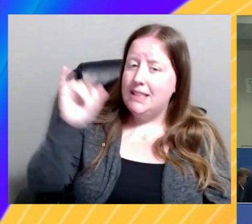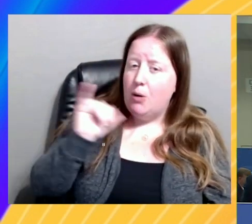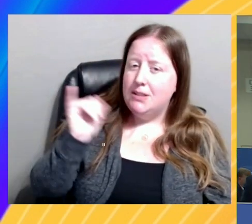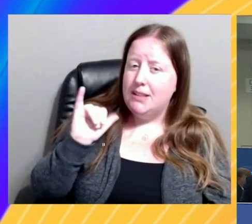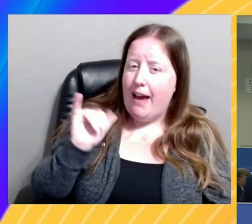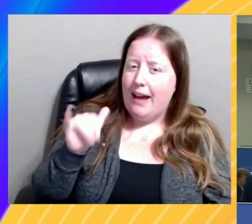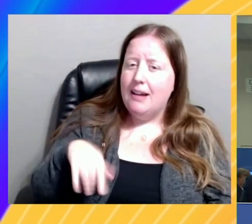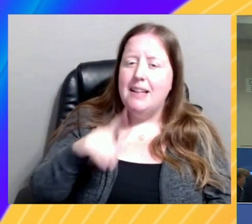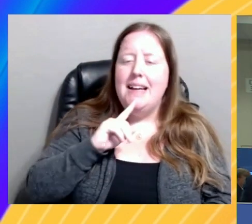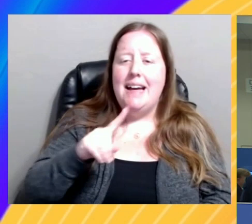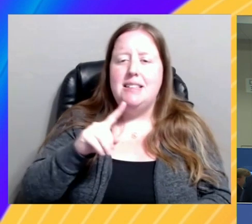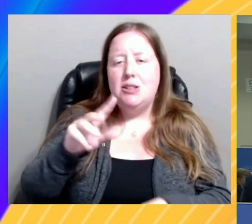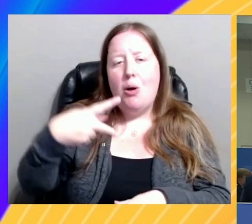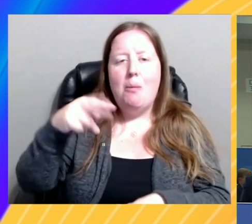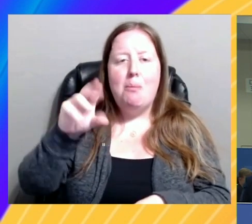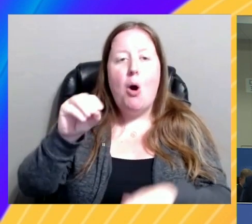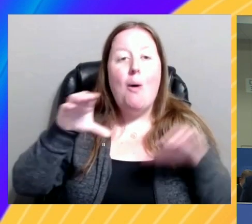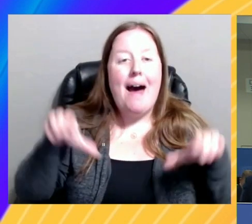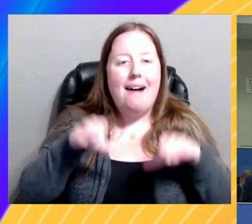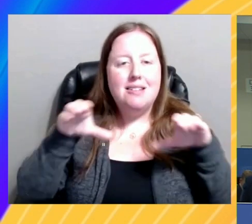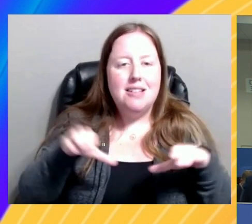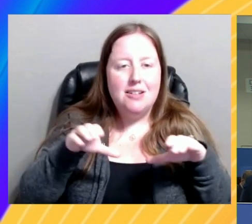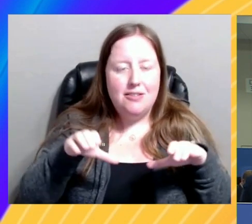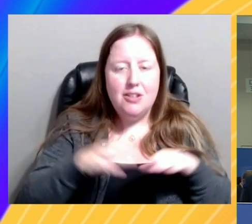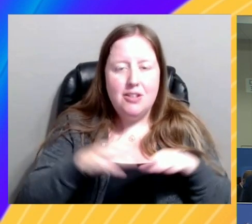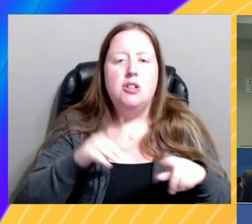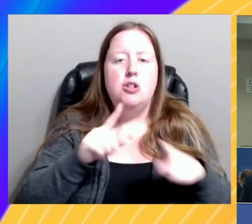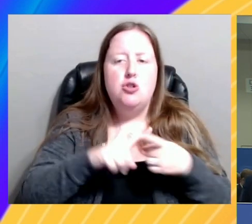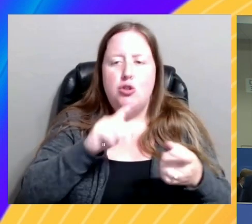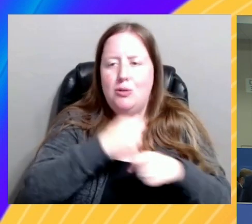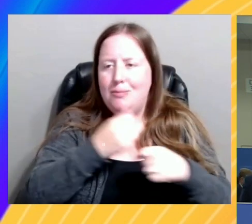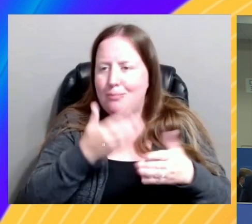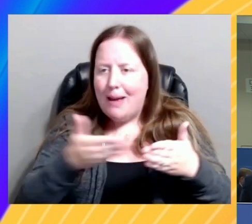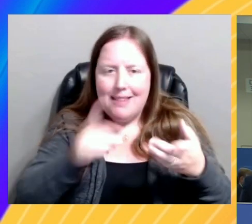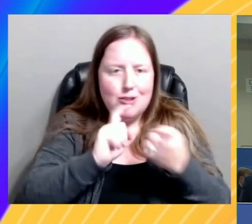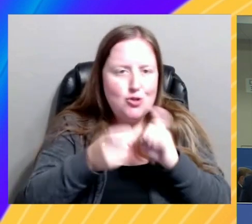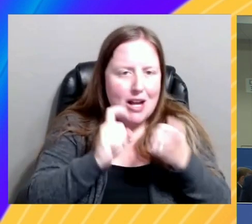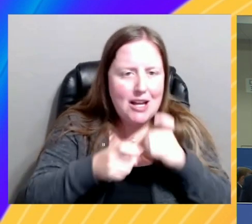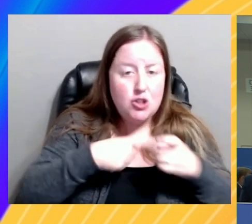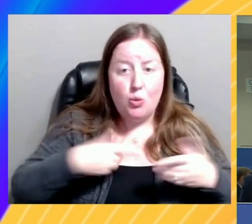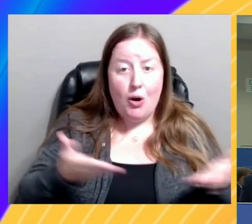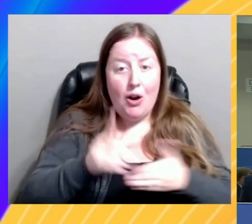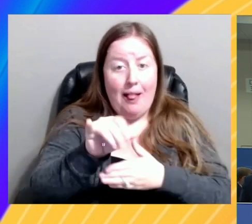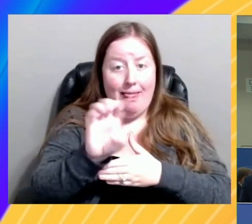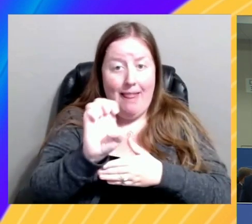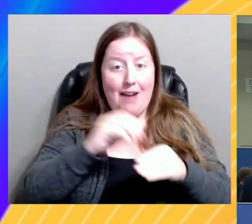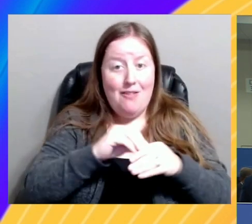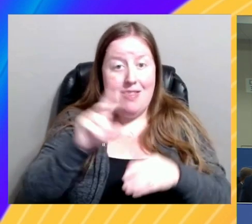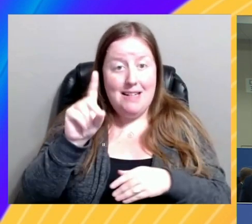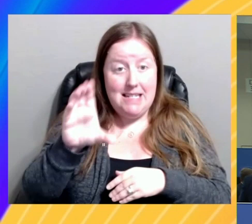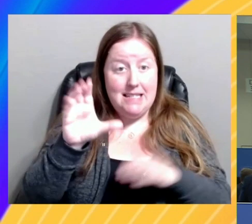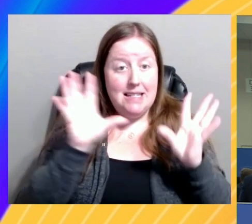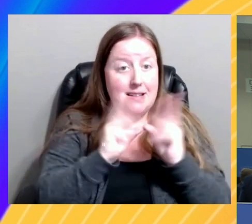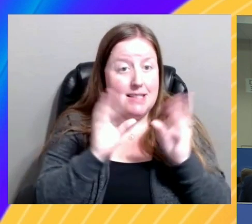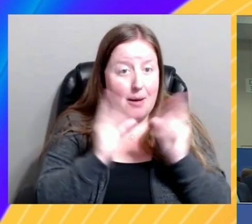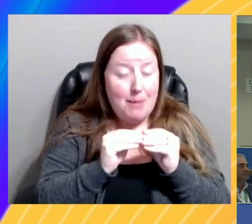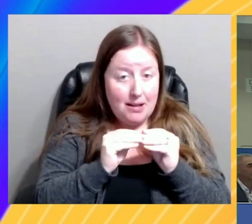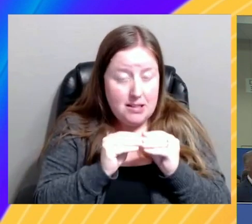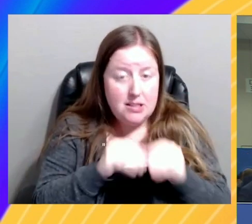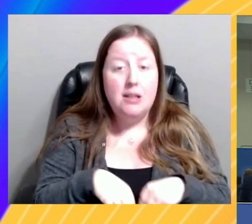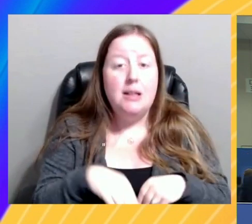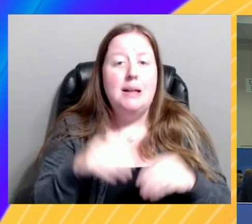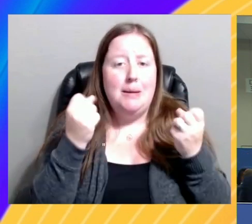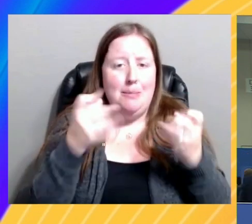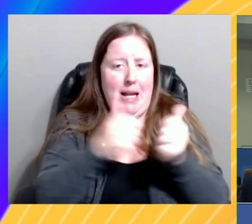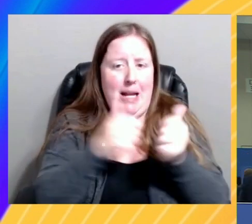compliance way of making things change, and I imagine because we're here live at the DC Summit, a lot of compliance